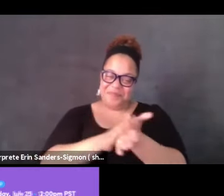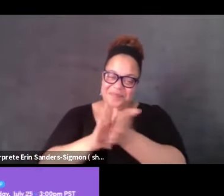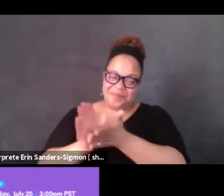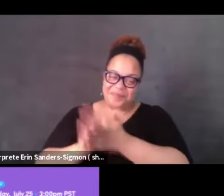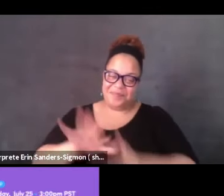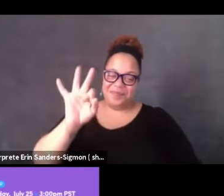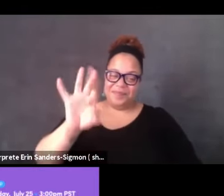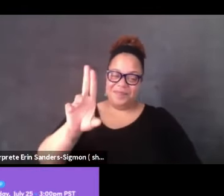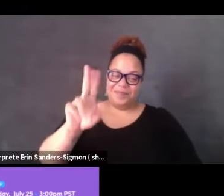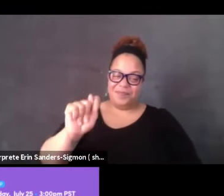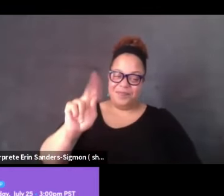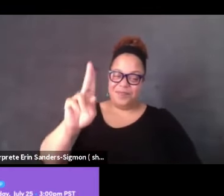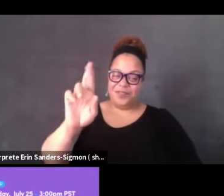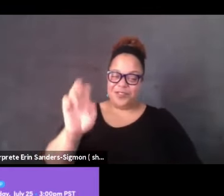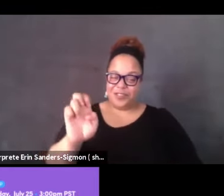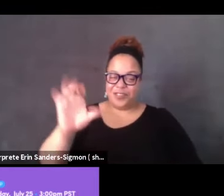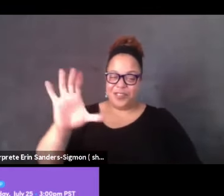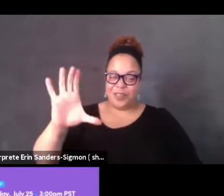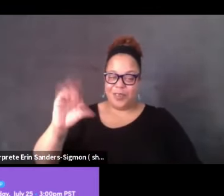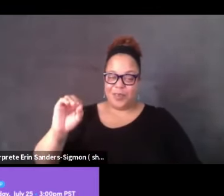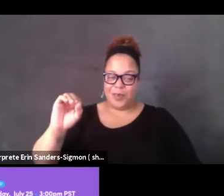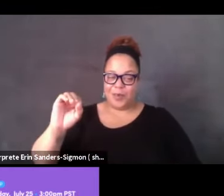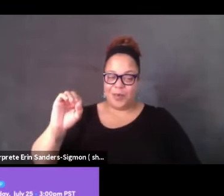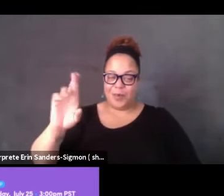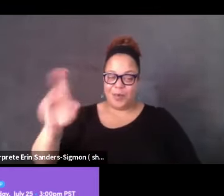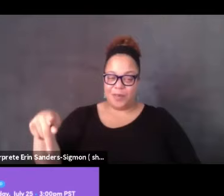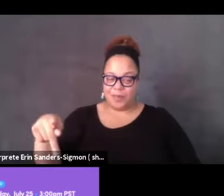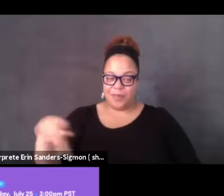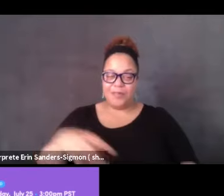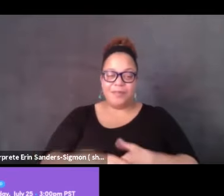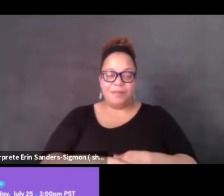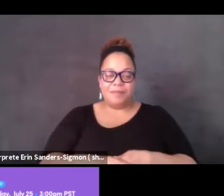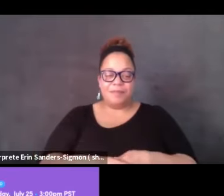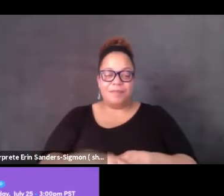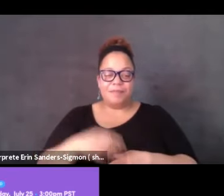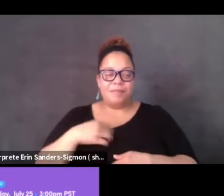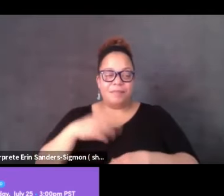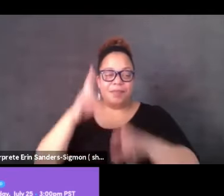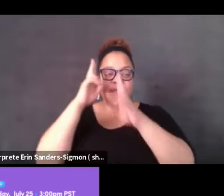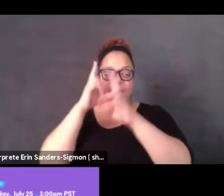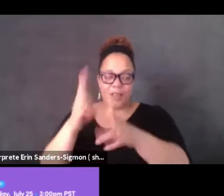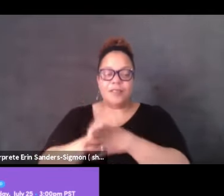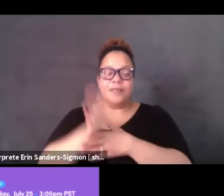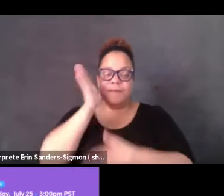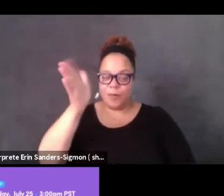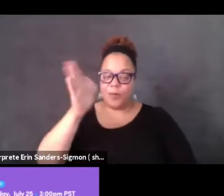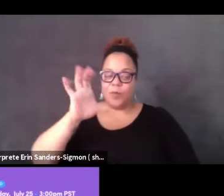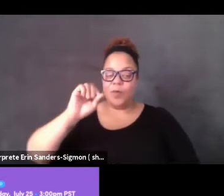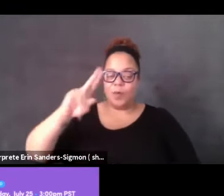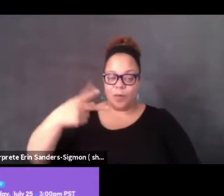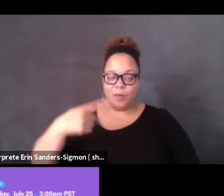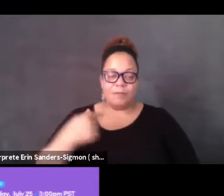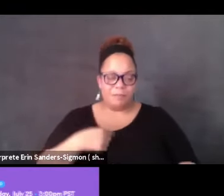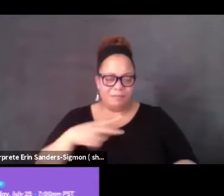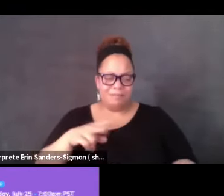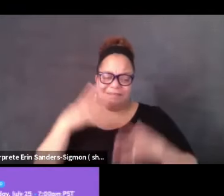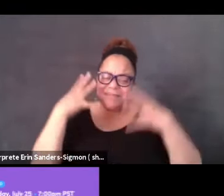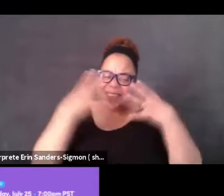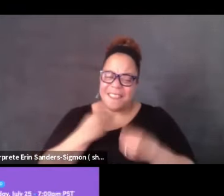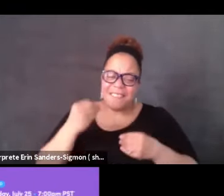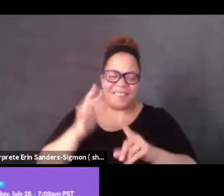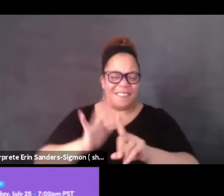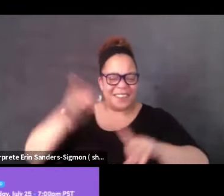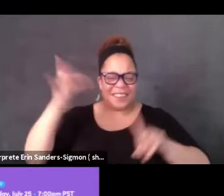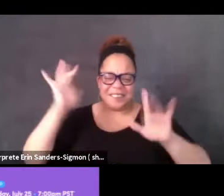privilege to introduce the amazing, the dazzling, the phenomenal, my co-festival